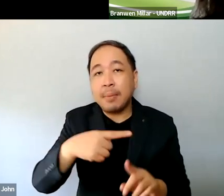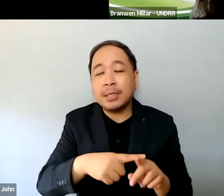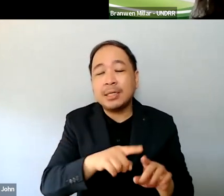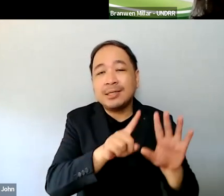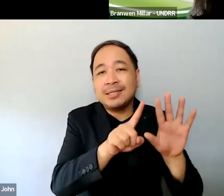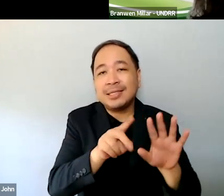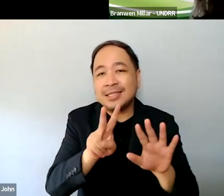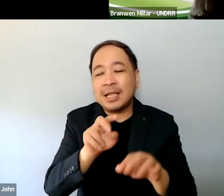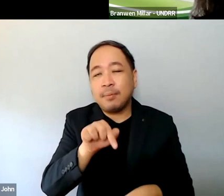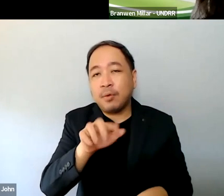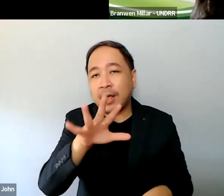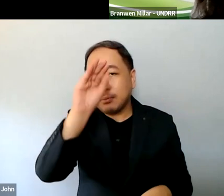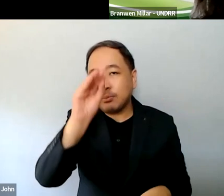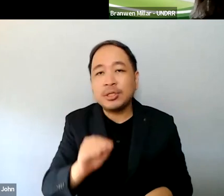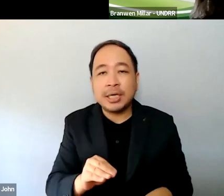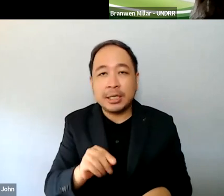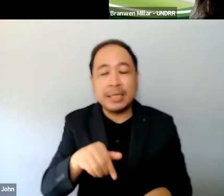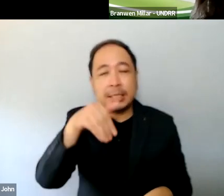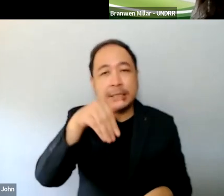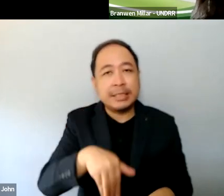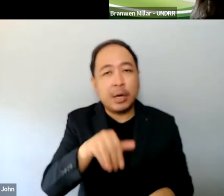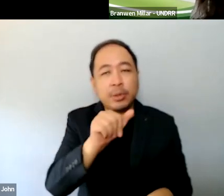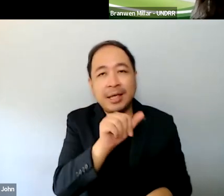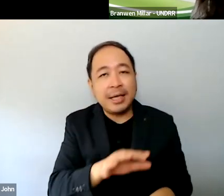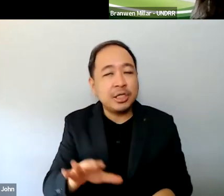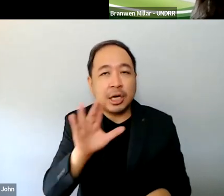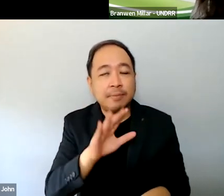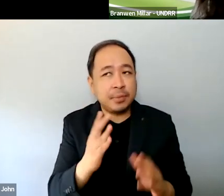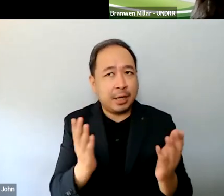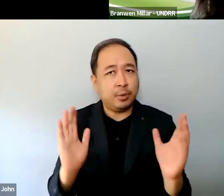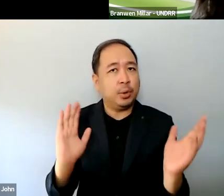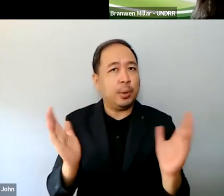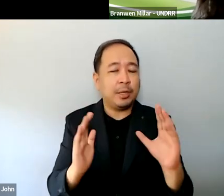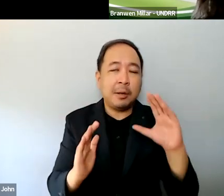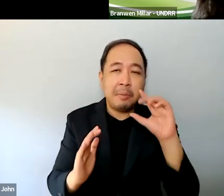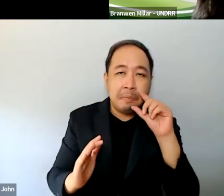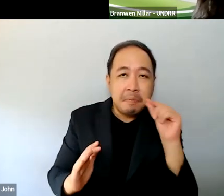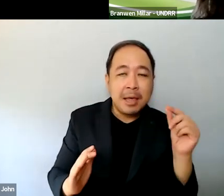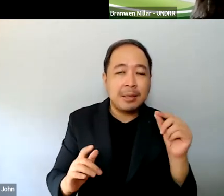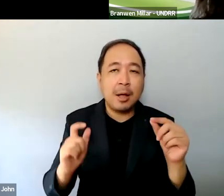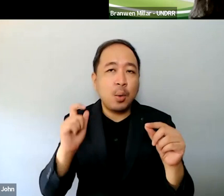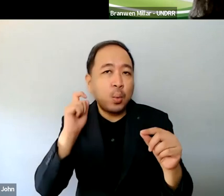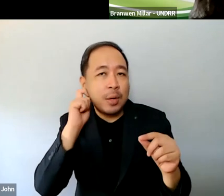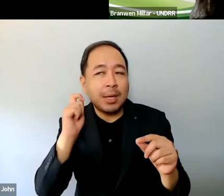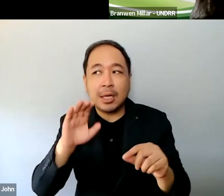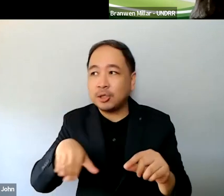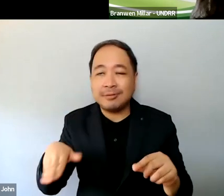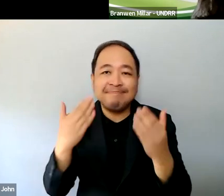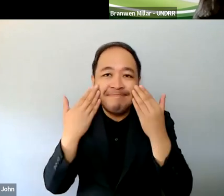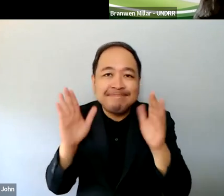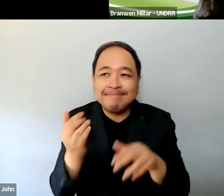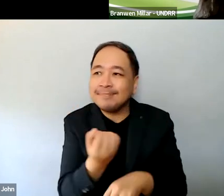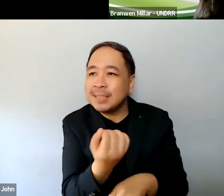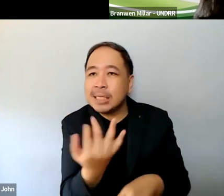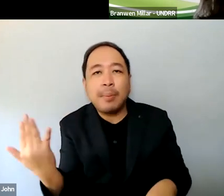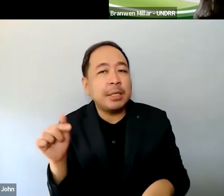64.75% in South Asia. These figures are for men, women, and children. We do not know how many of them are women, and we have no